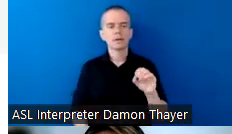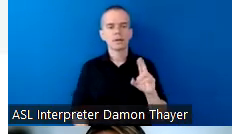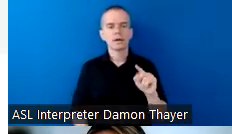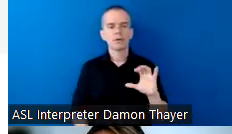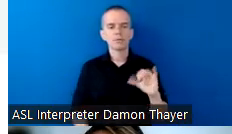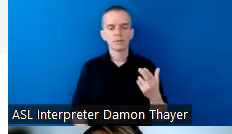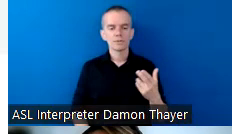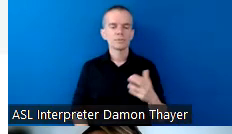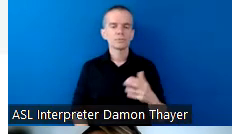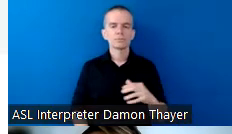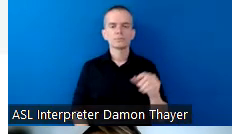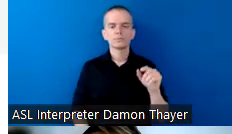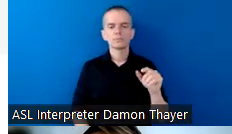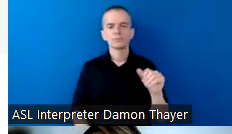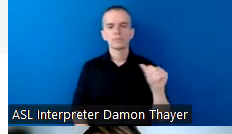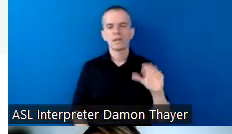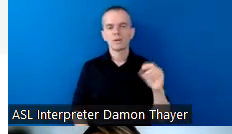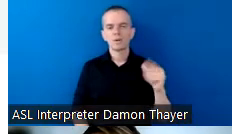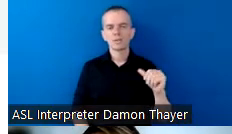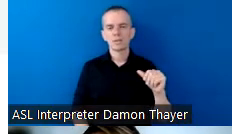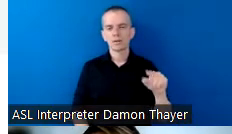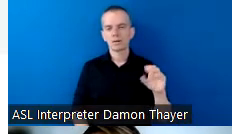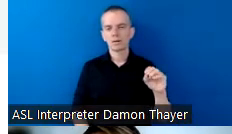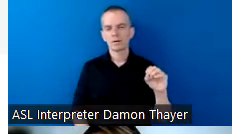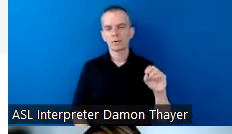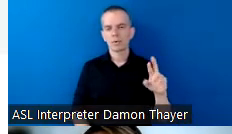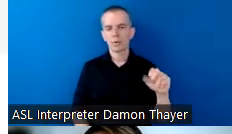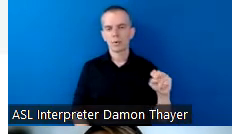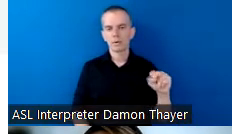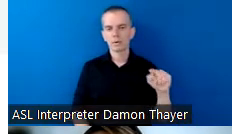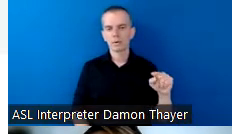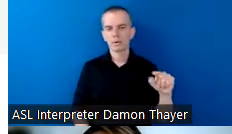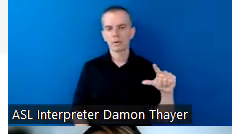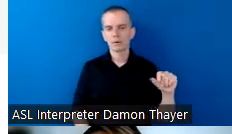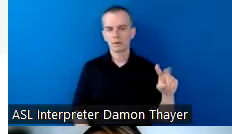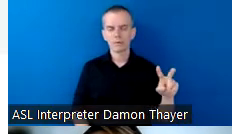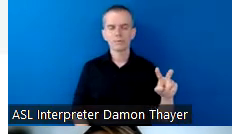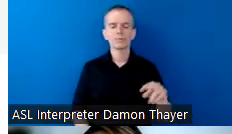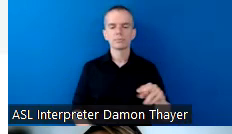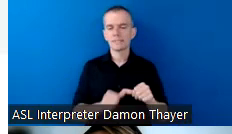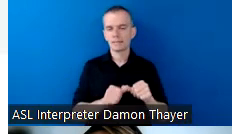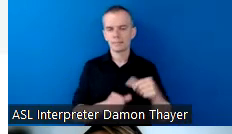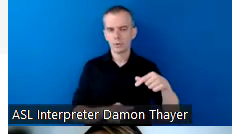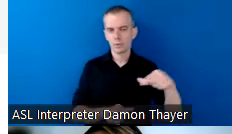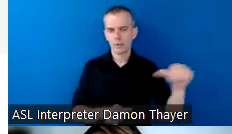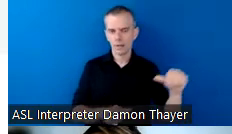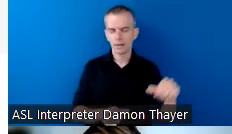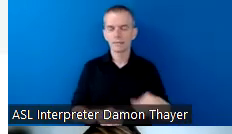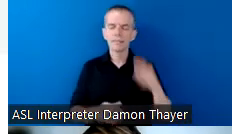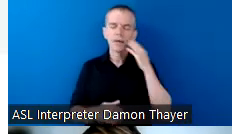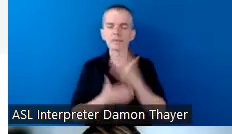community.outreach@oha.oregon.gov. Let us know those questions. We'll be able to do a Q&A, follow up with that Q&A. I know some of you were interested